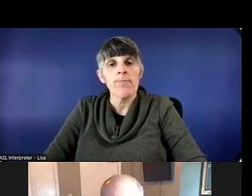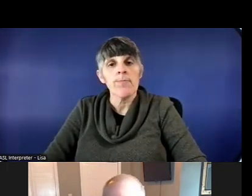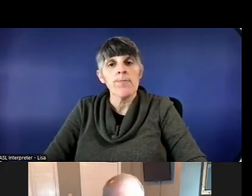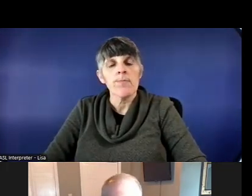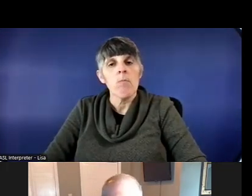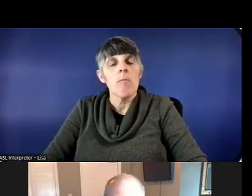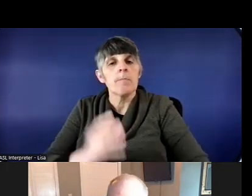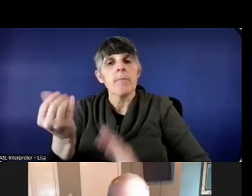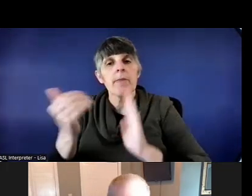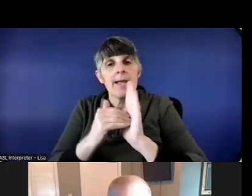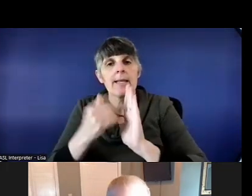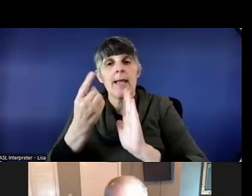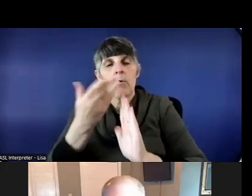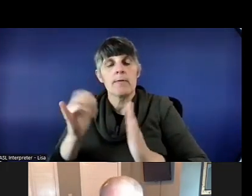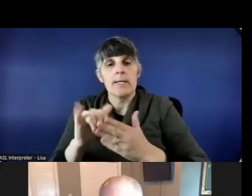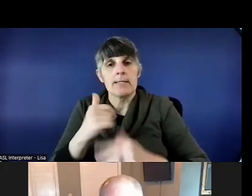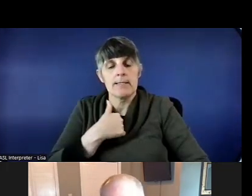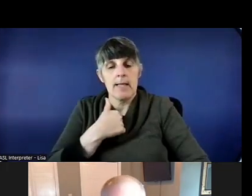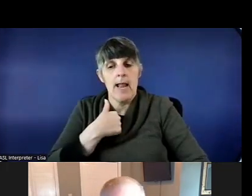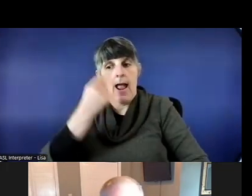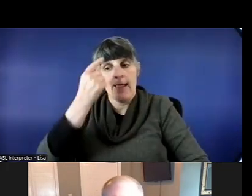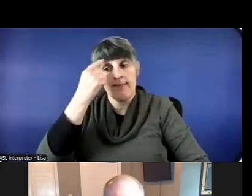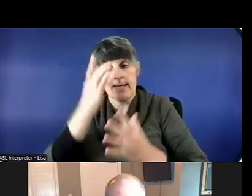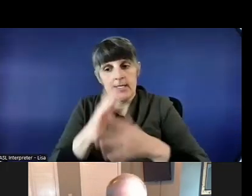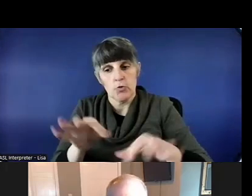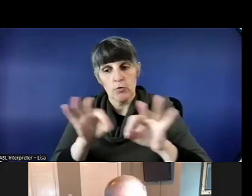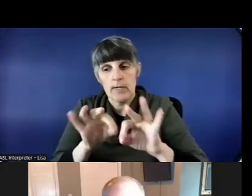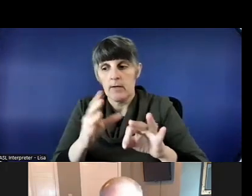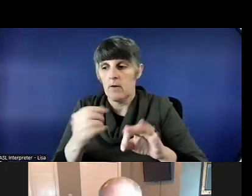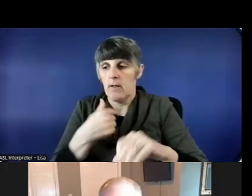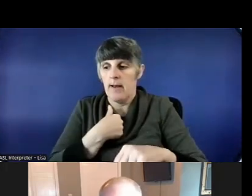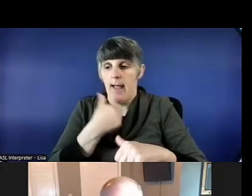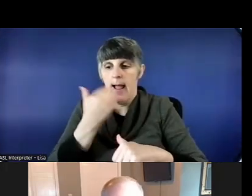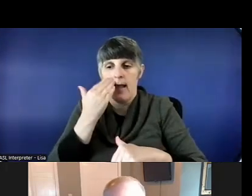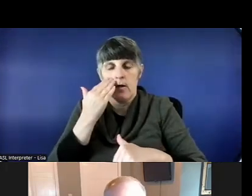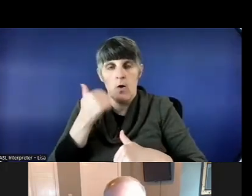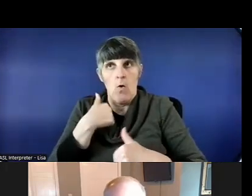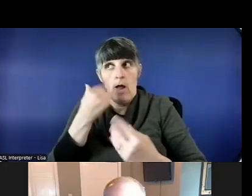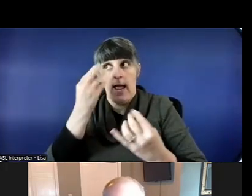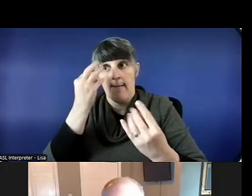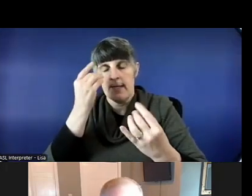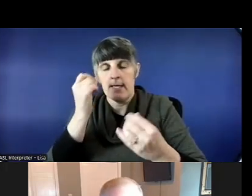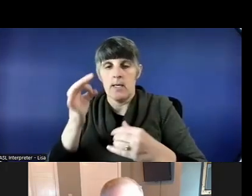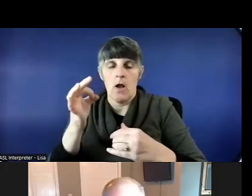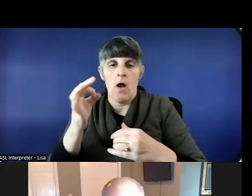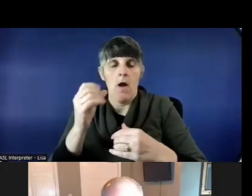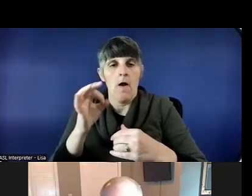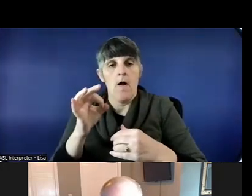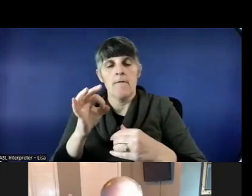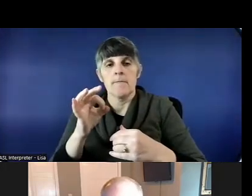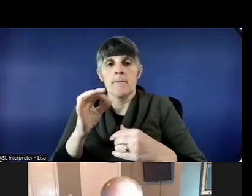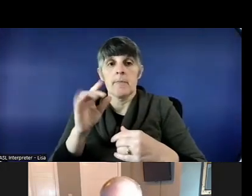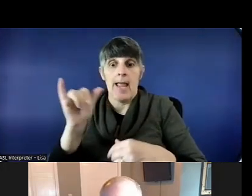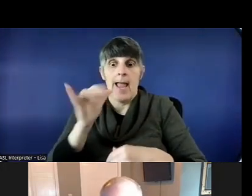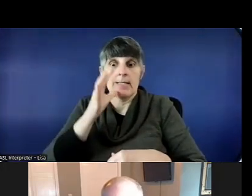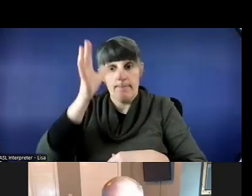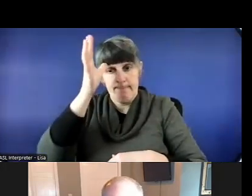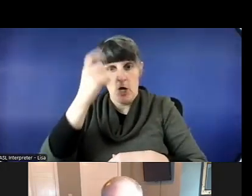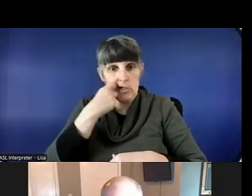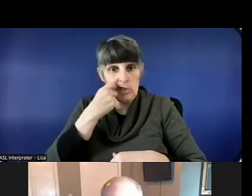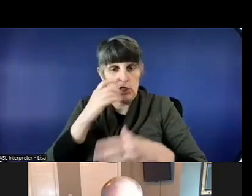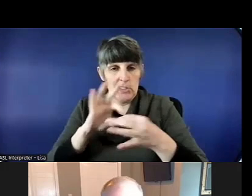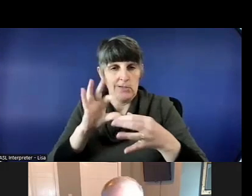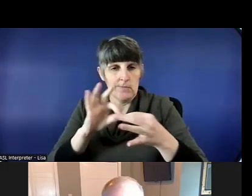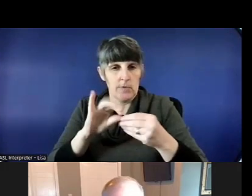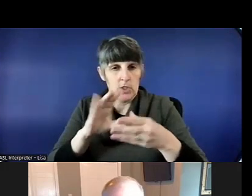And again, one of the things I think is critical, and I'm thinking of two of the parents that we've heard talking